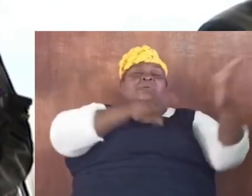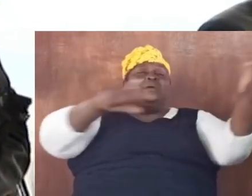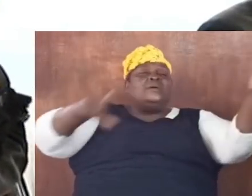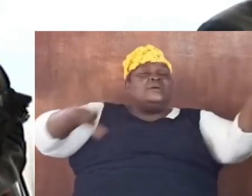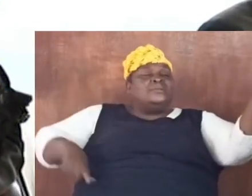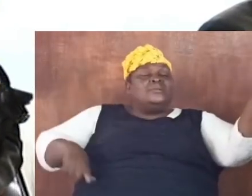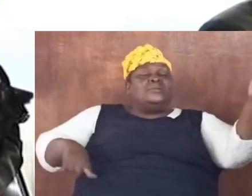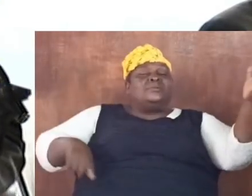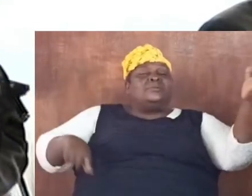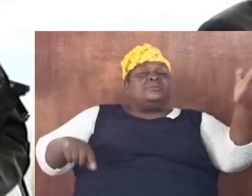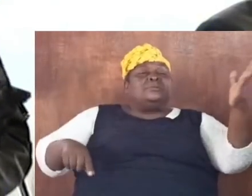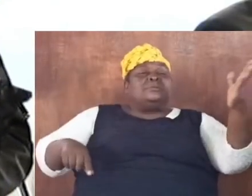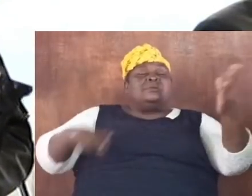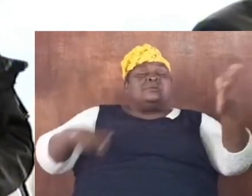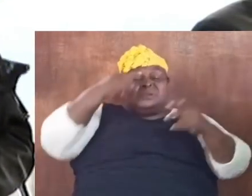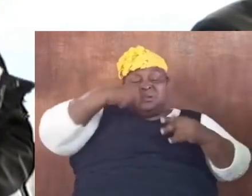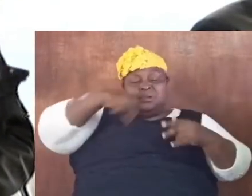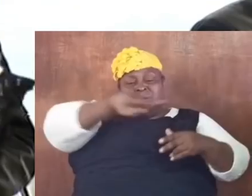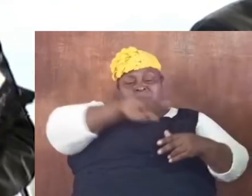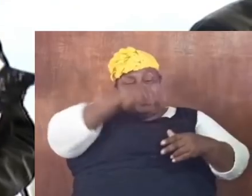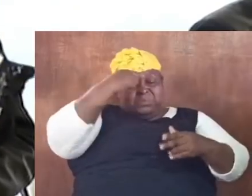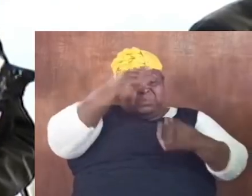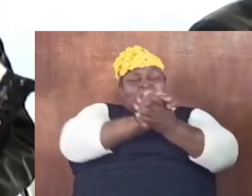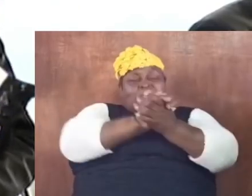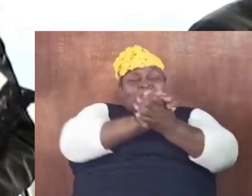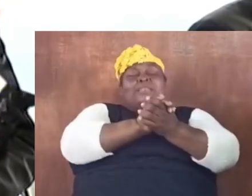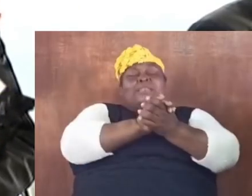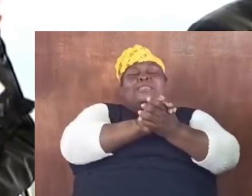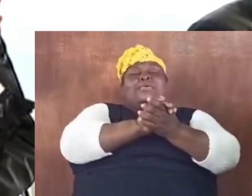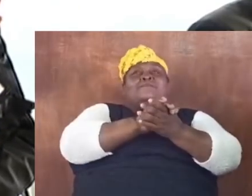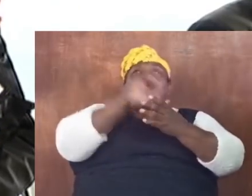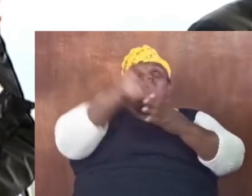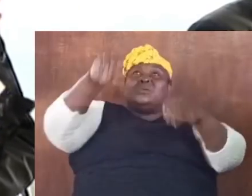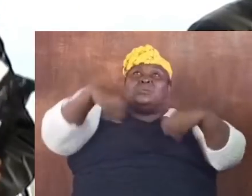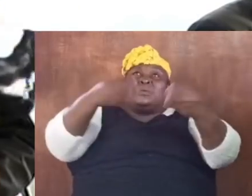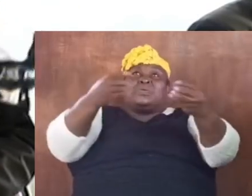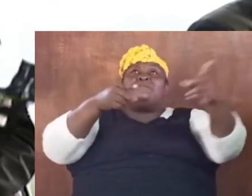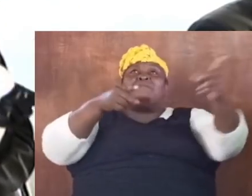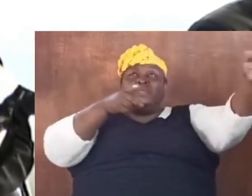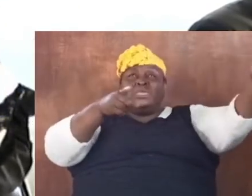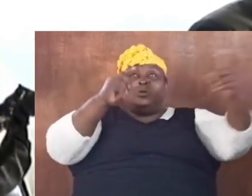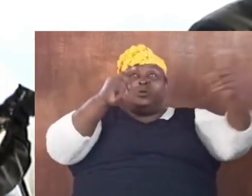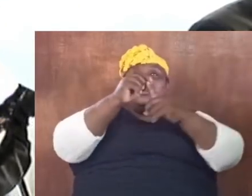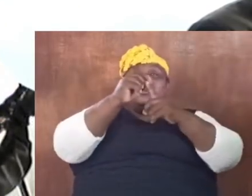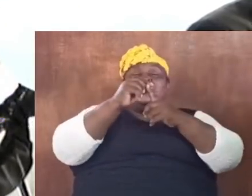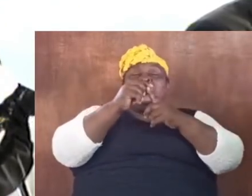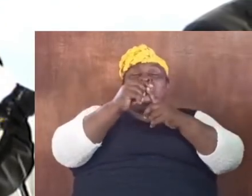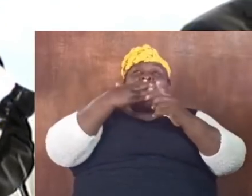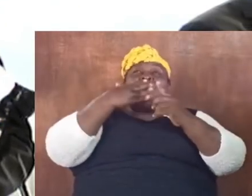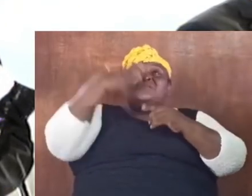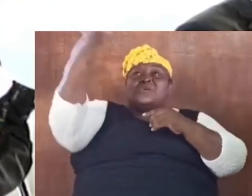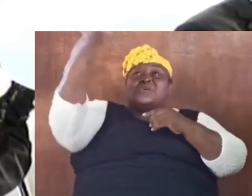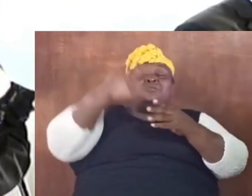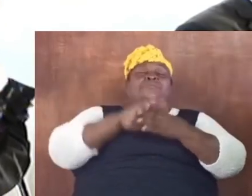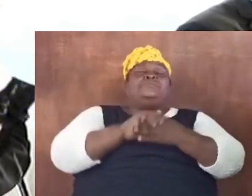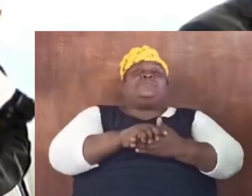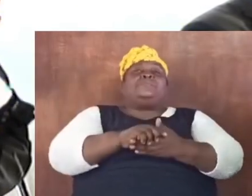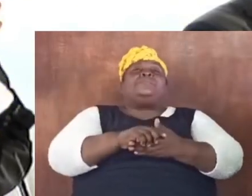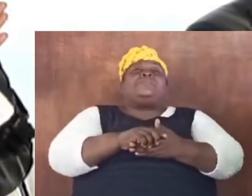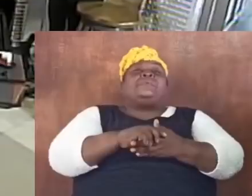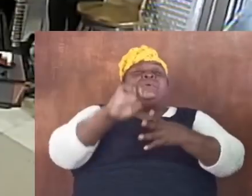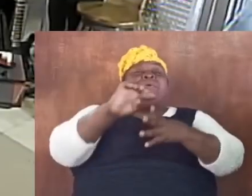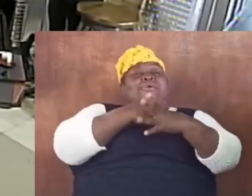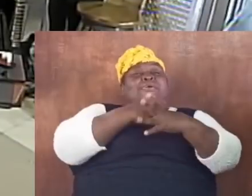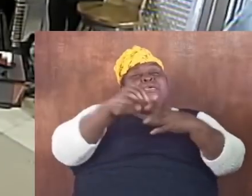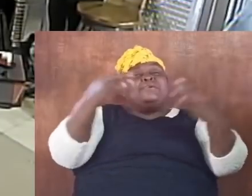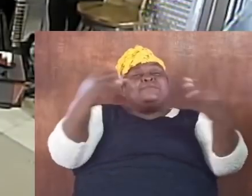Lord, we believe you have given him a word, and we thank you. But even